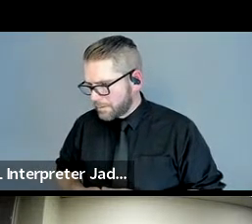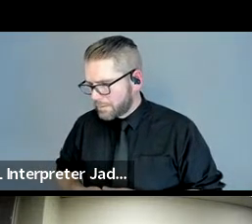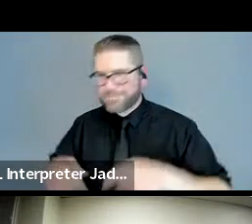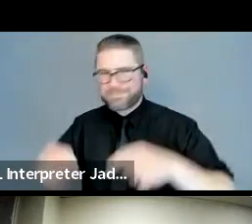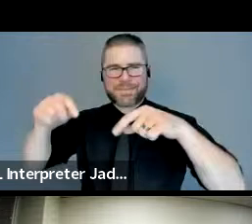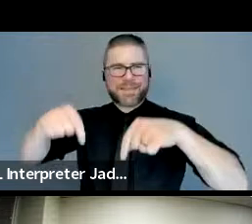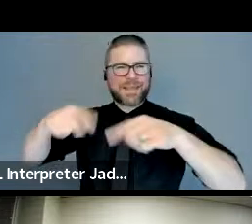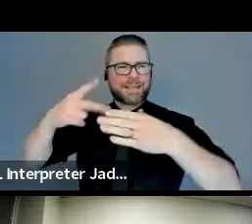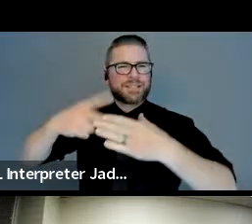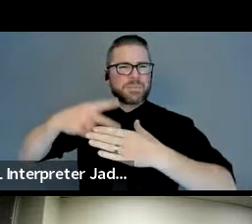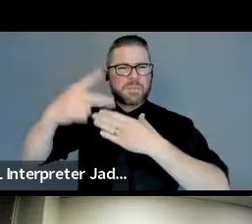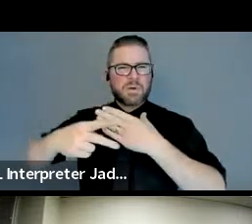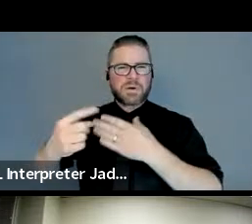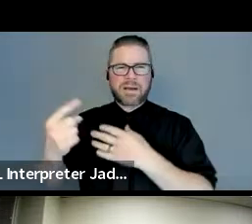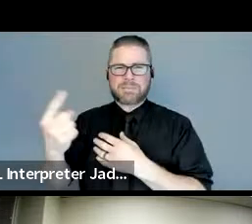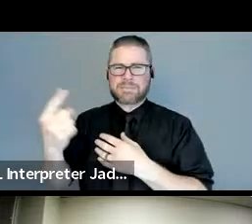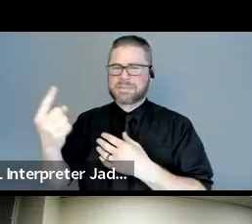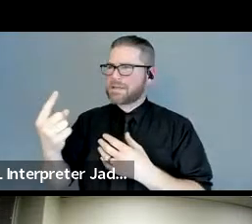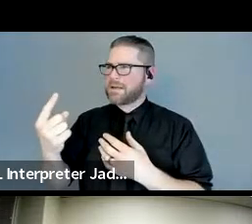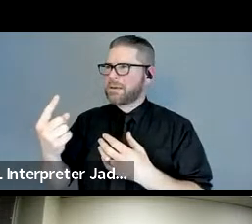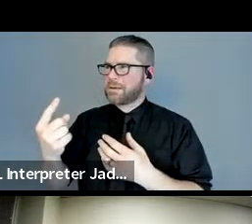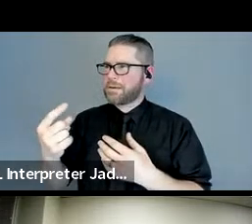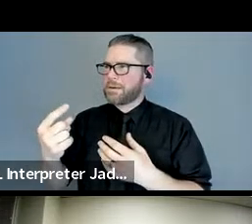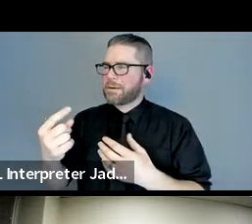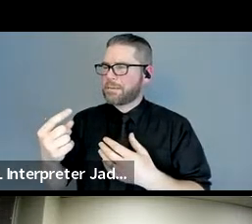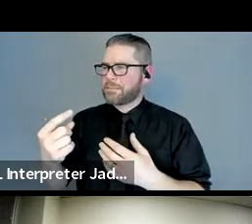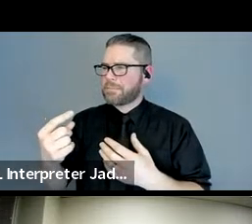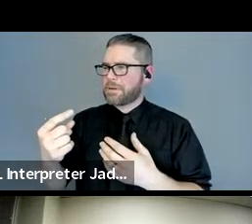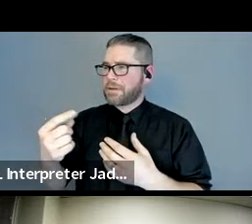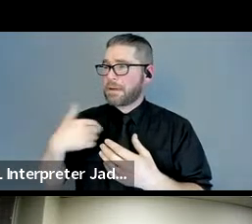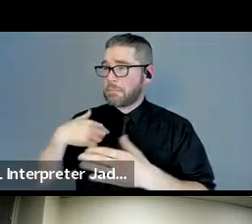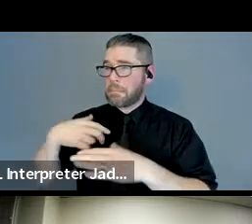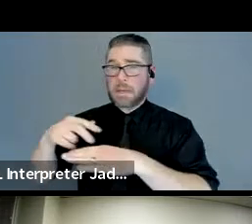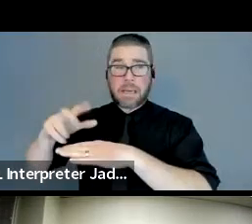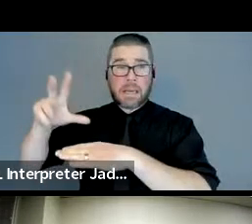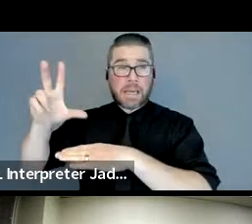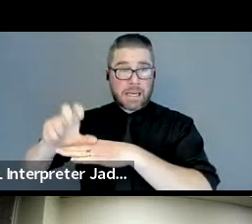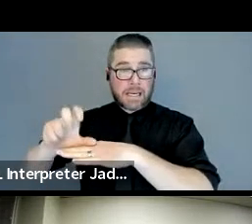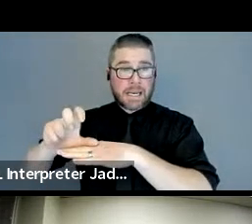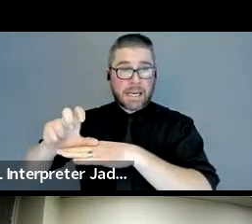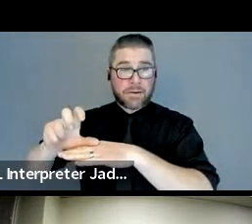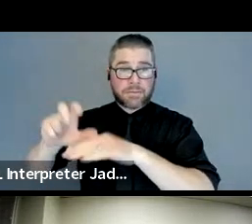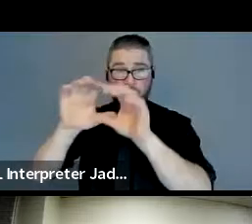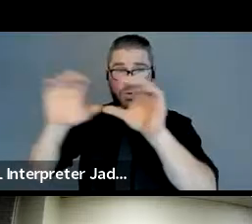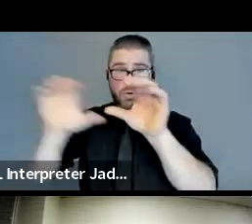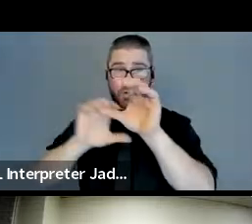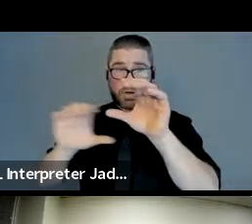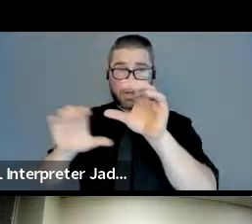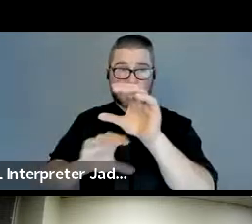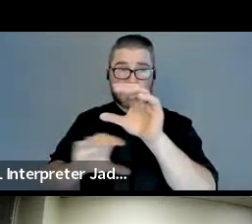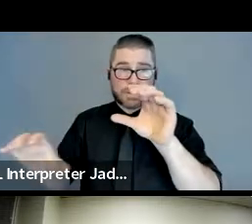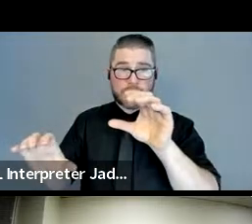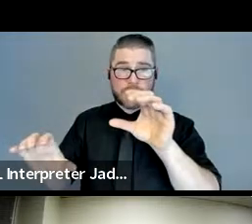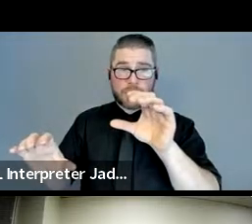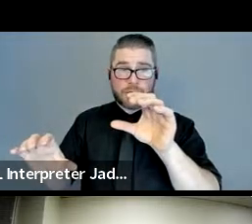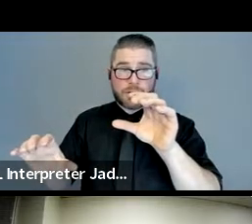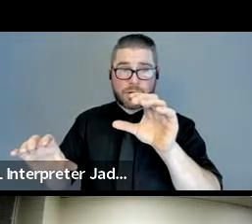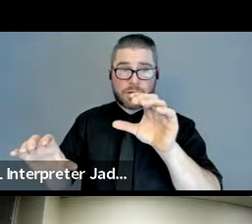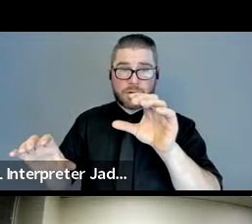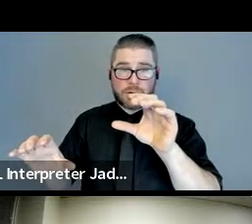I downloaded the new Zoom and I undownload